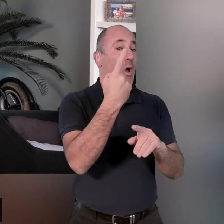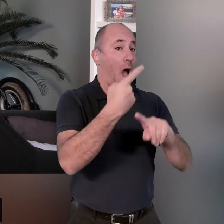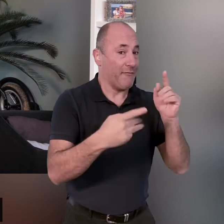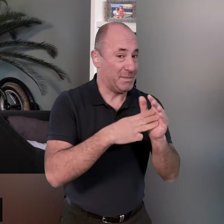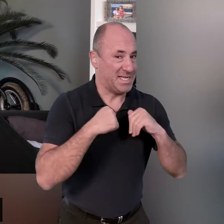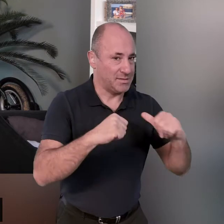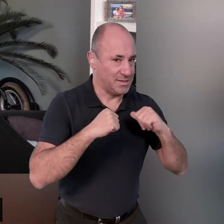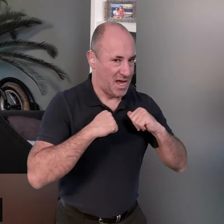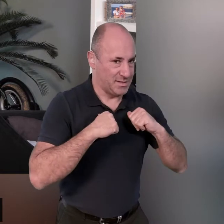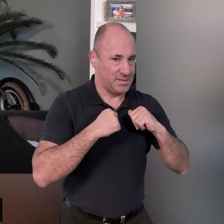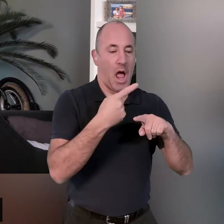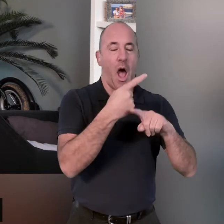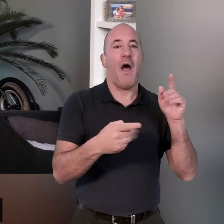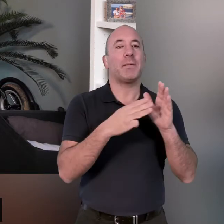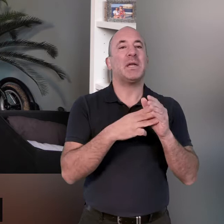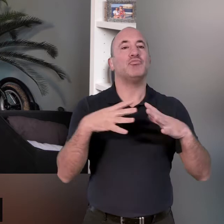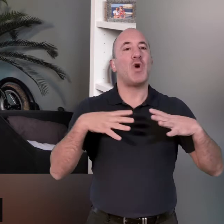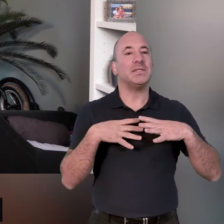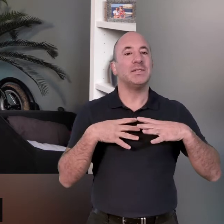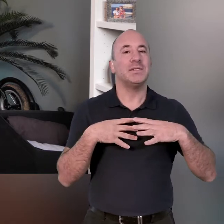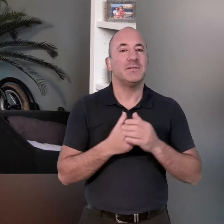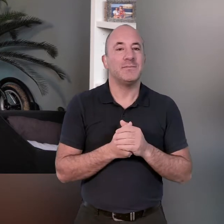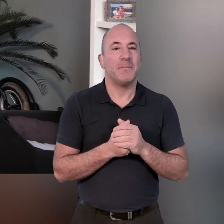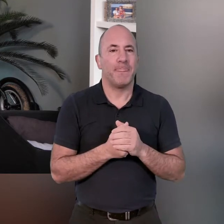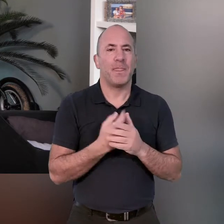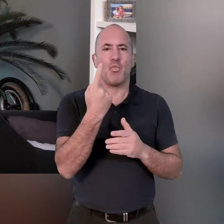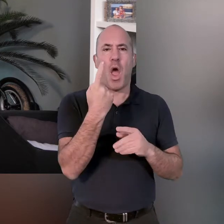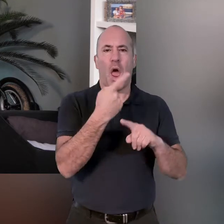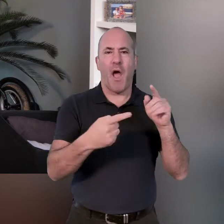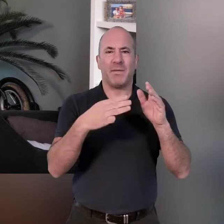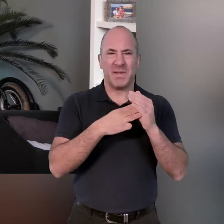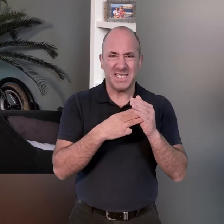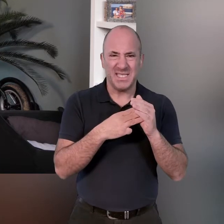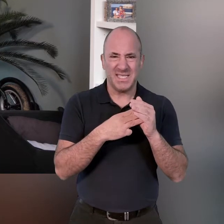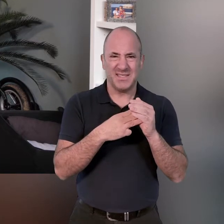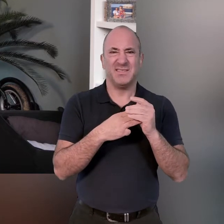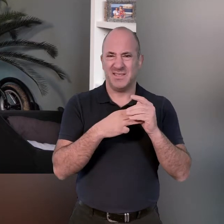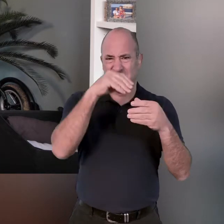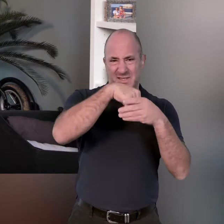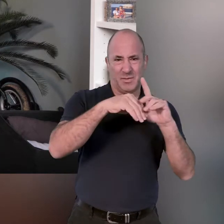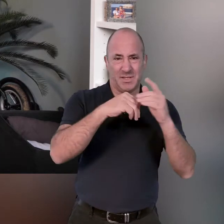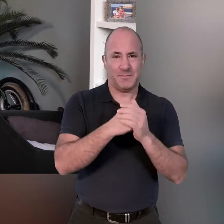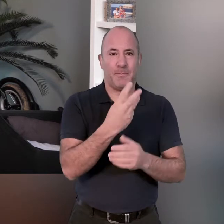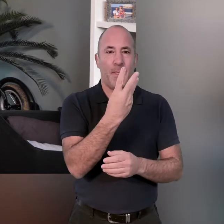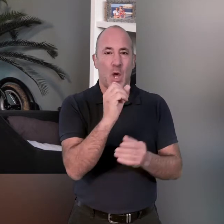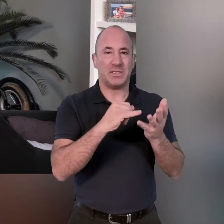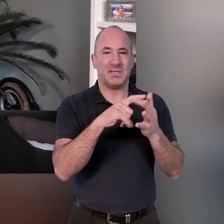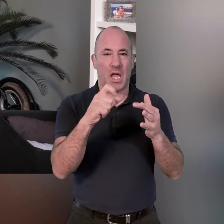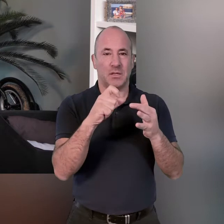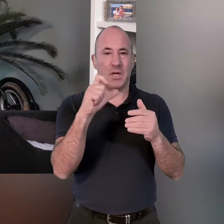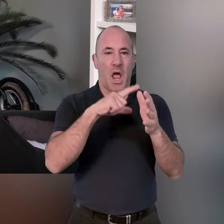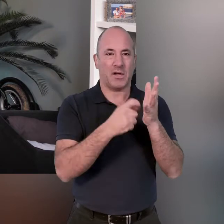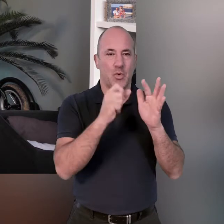of exercising and 30 seconds of rests. Now to make up those 1 minute 30, it is going to be 30